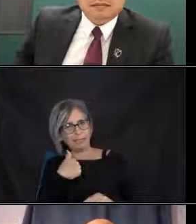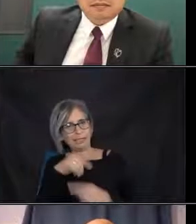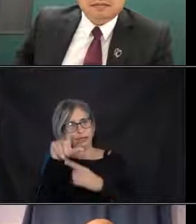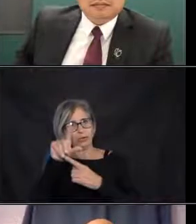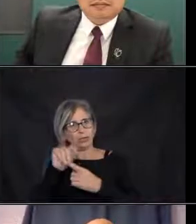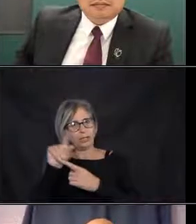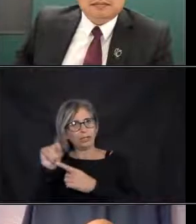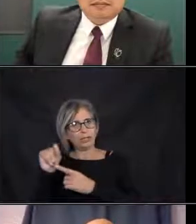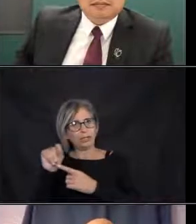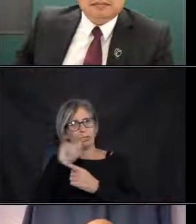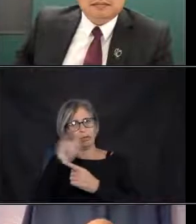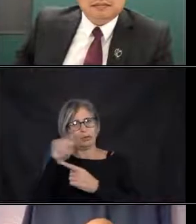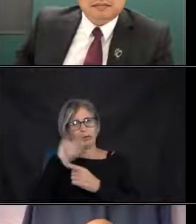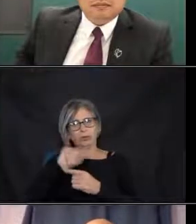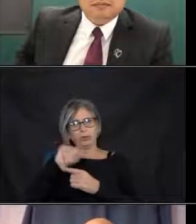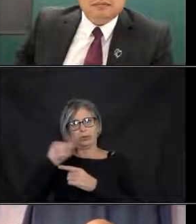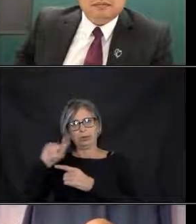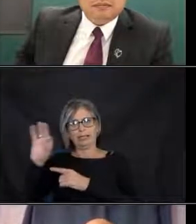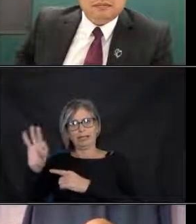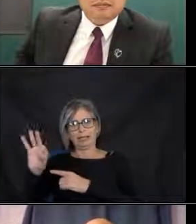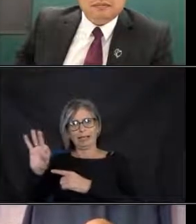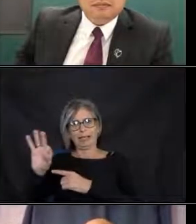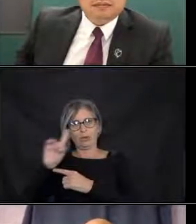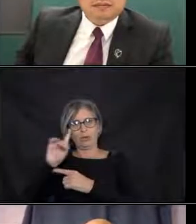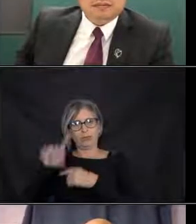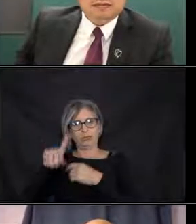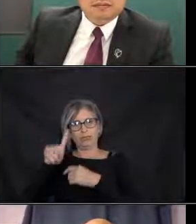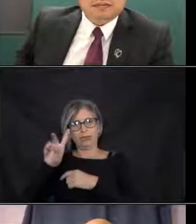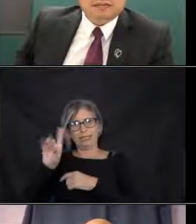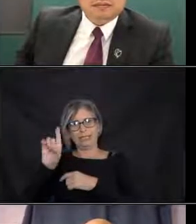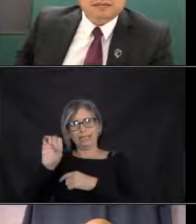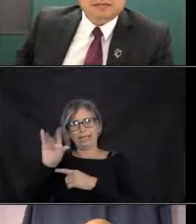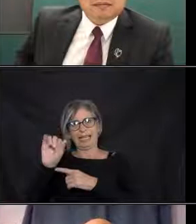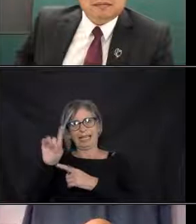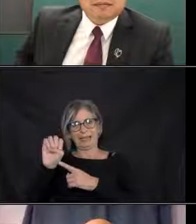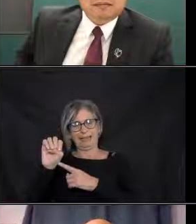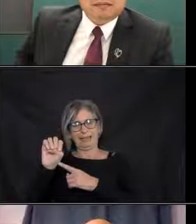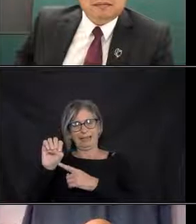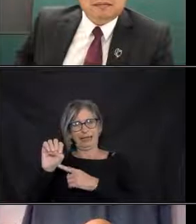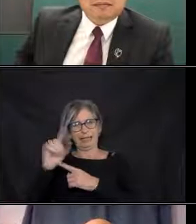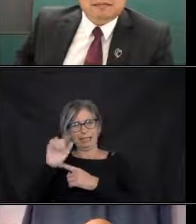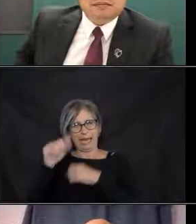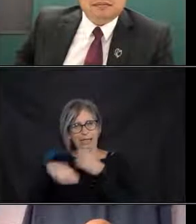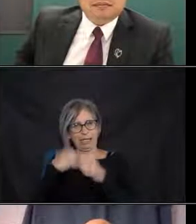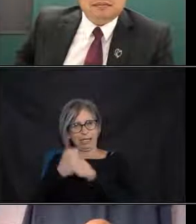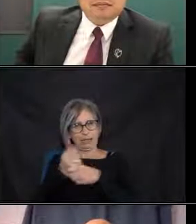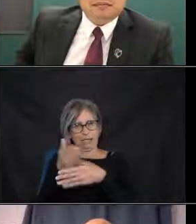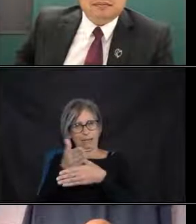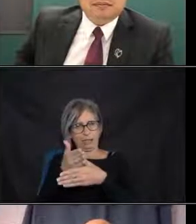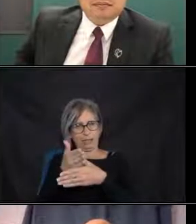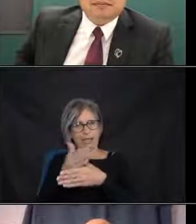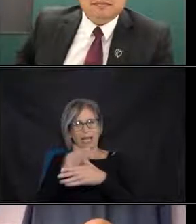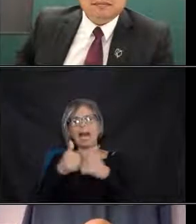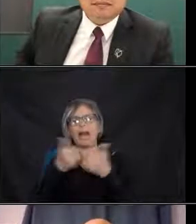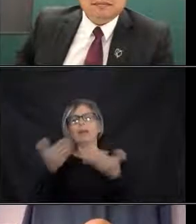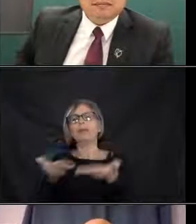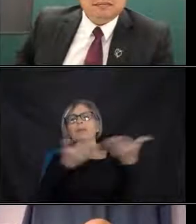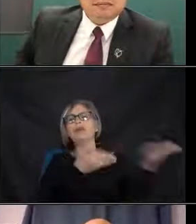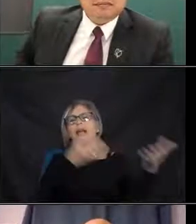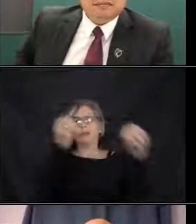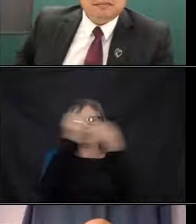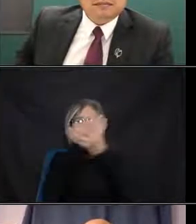to 2029 is the decade. And, you know, how do we provide information to our